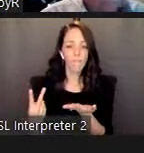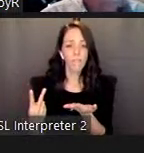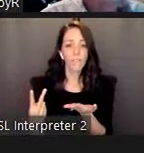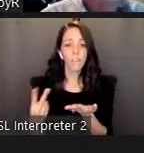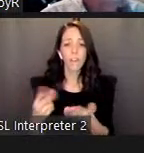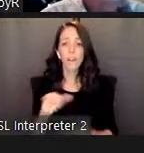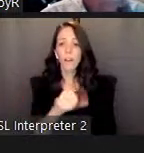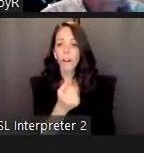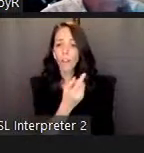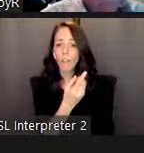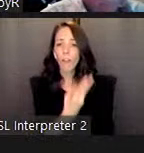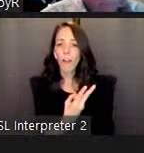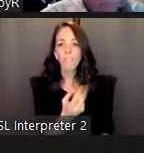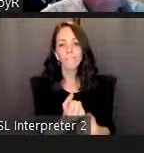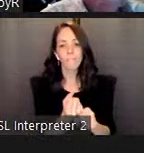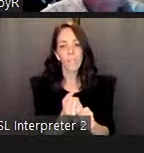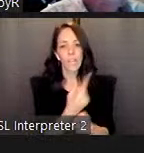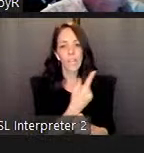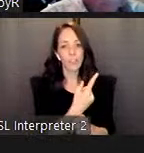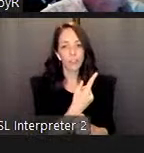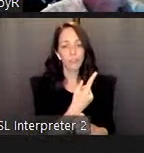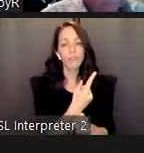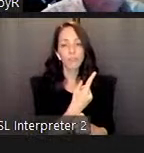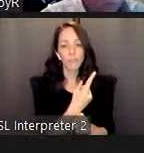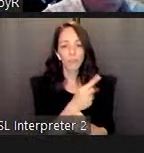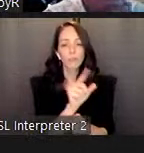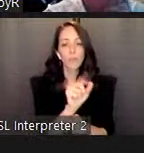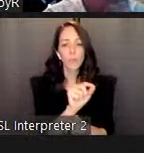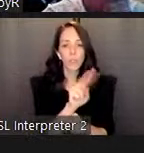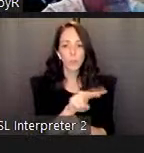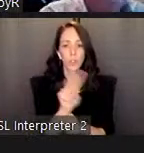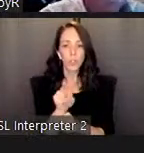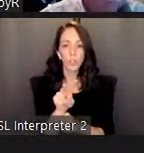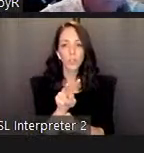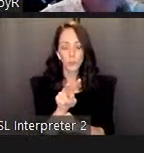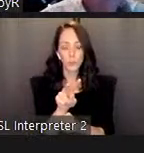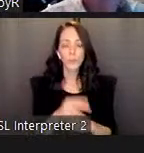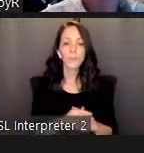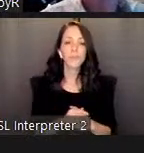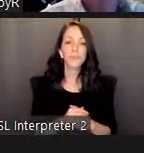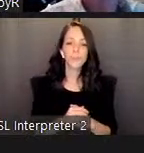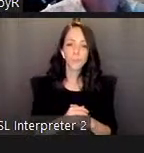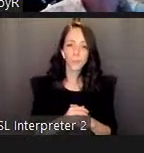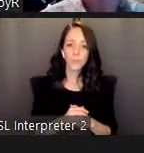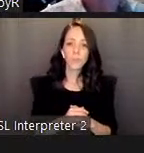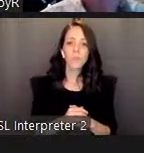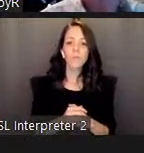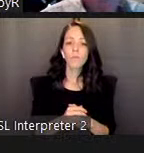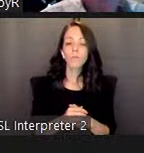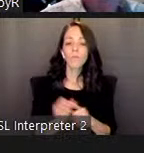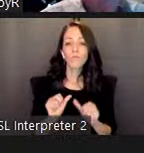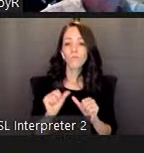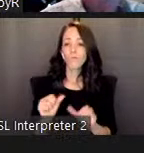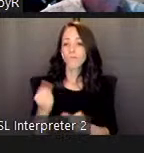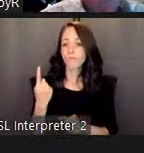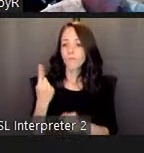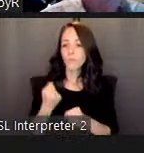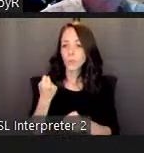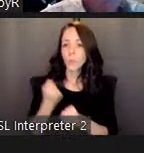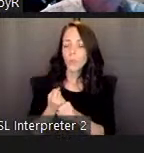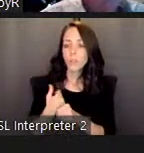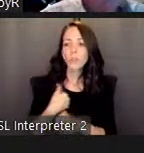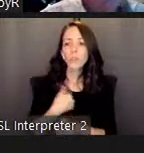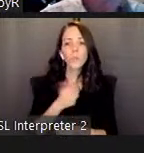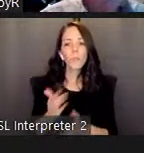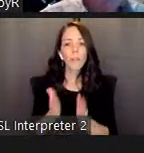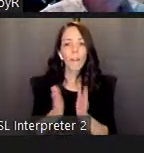our funding next year in mid-2022. And throughout the next year, we're going to be looking to you, to community, for